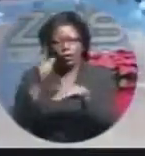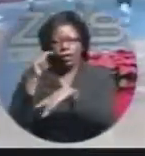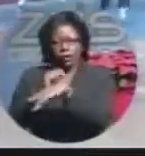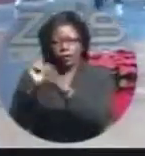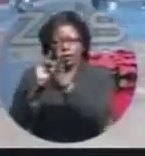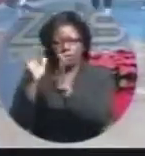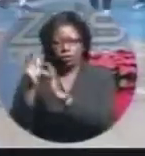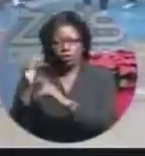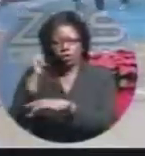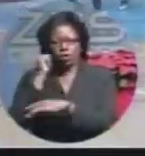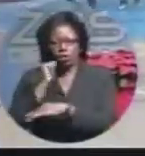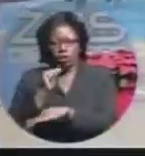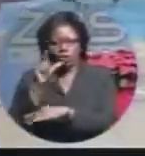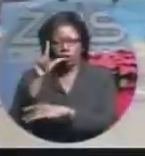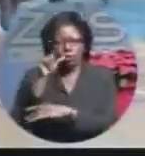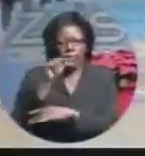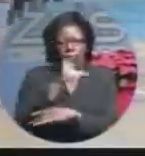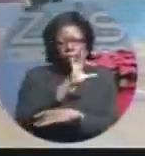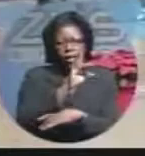Christian senior girls